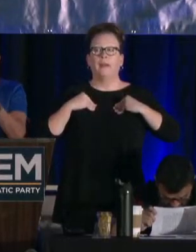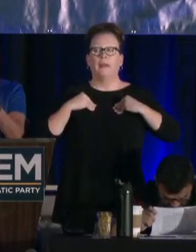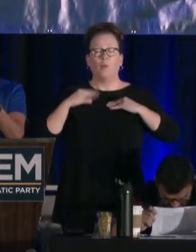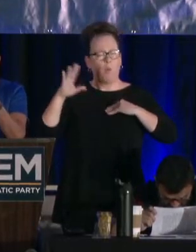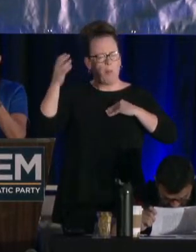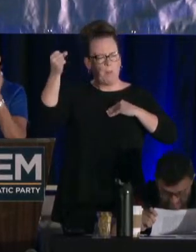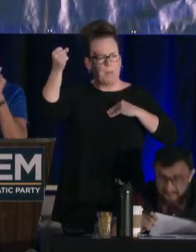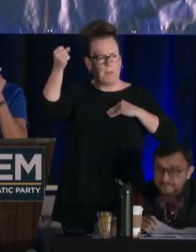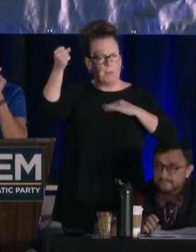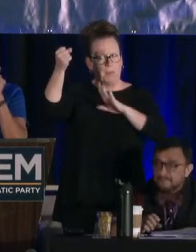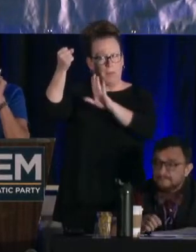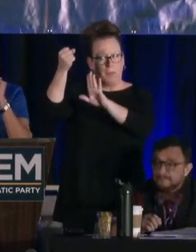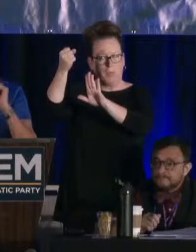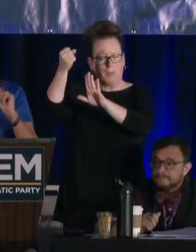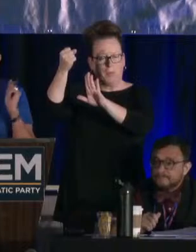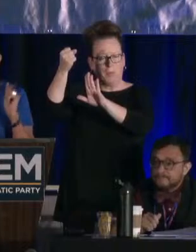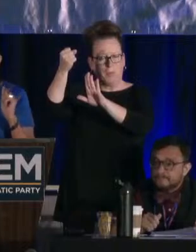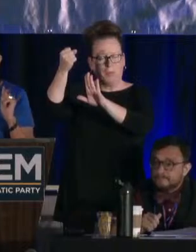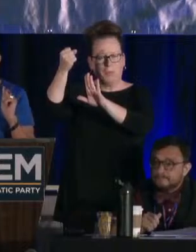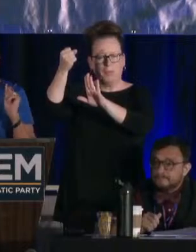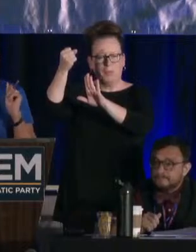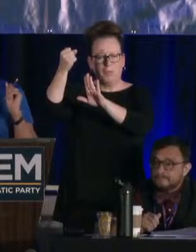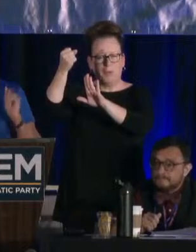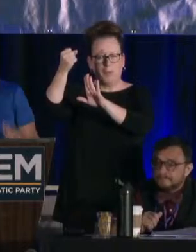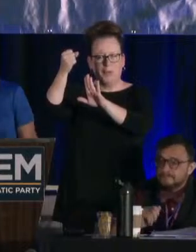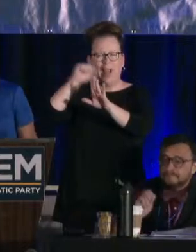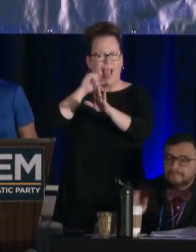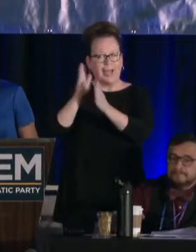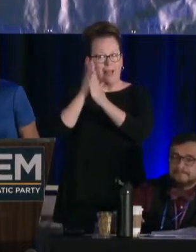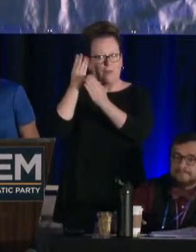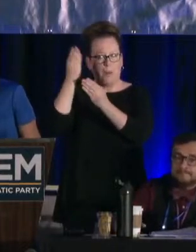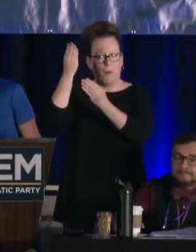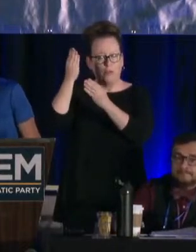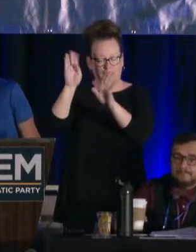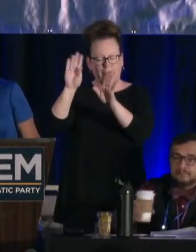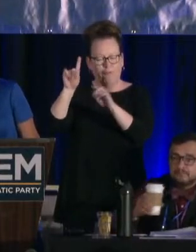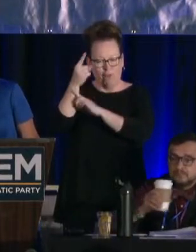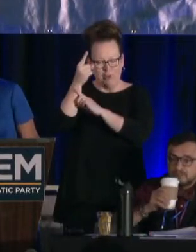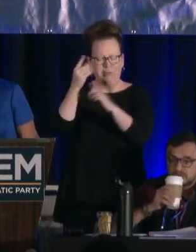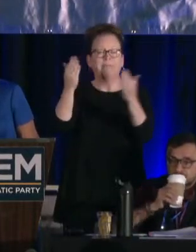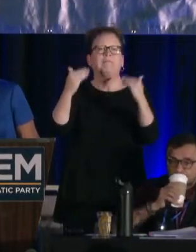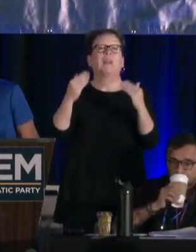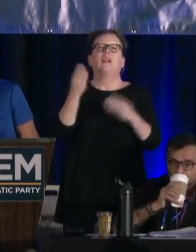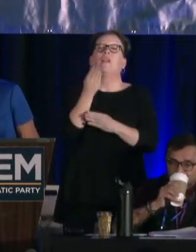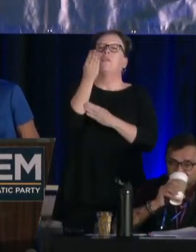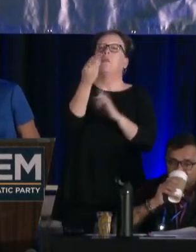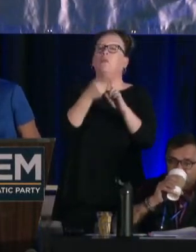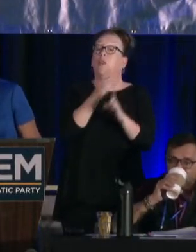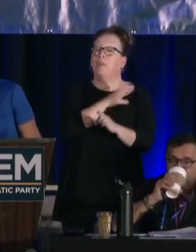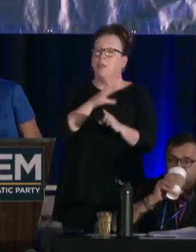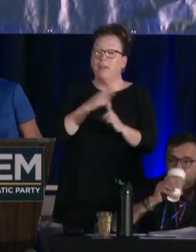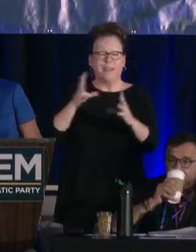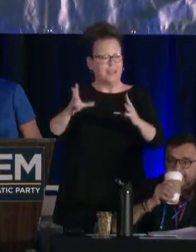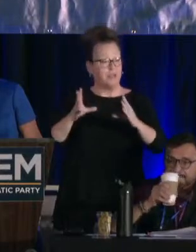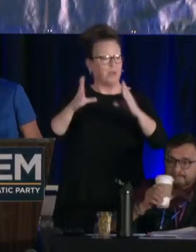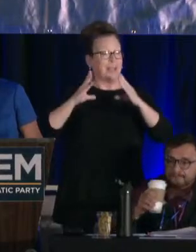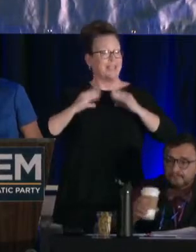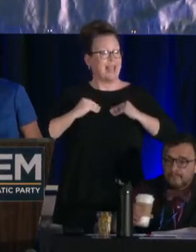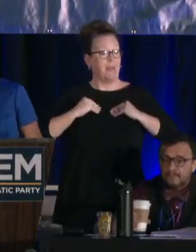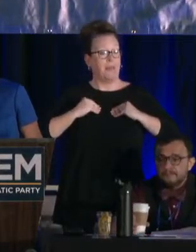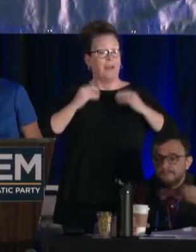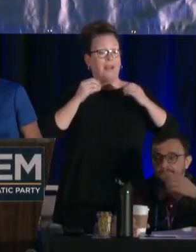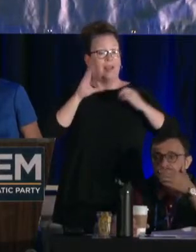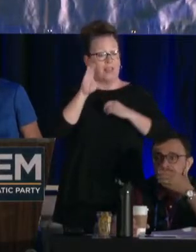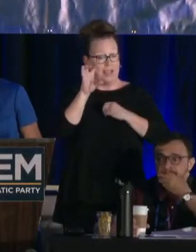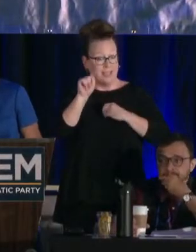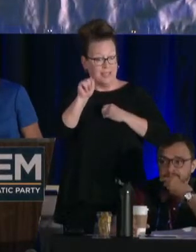hold on just a second, I'm sorry, I didn't ask for a motion. So the motion of the committee is to accept the consent calendar. I need